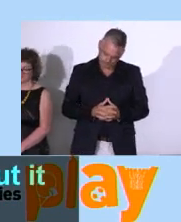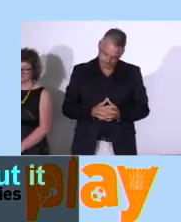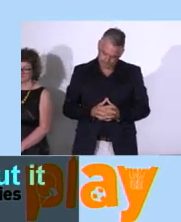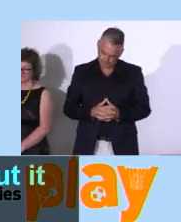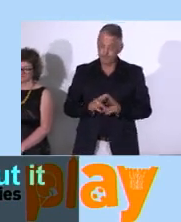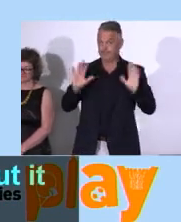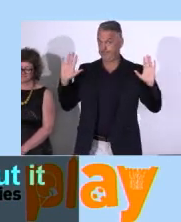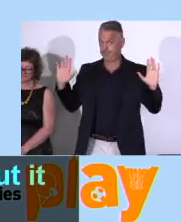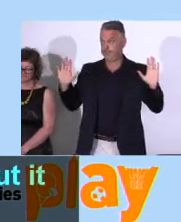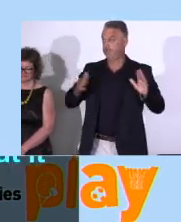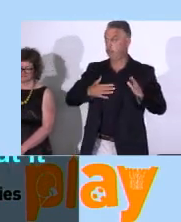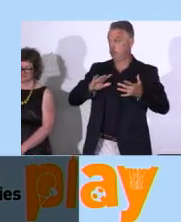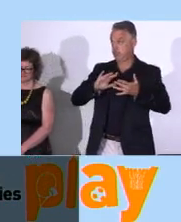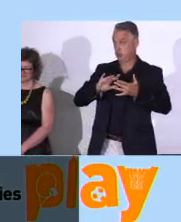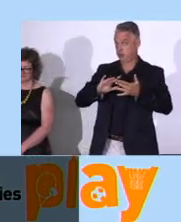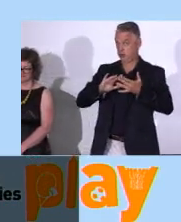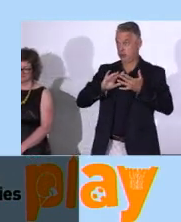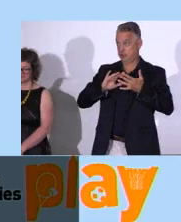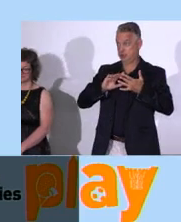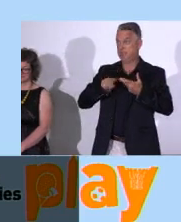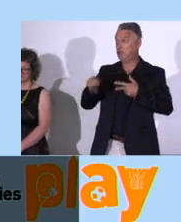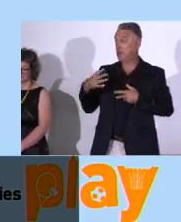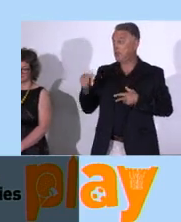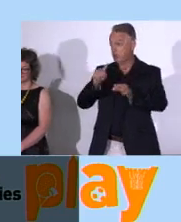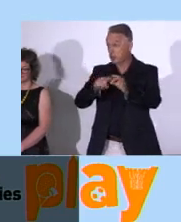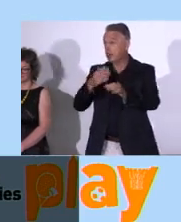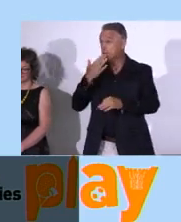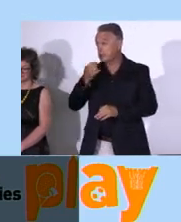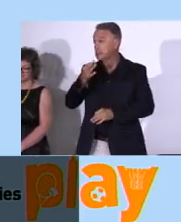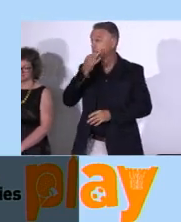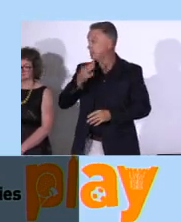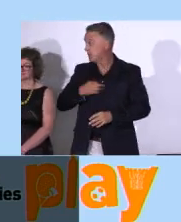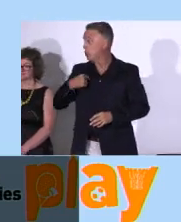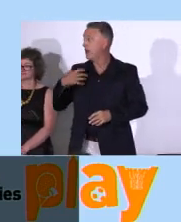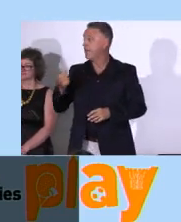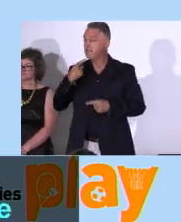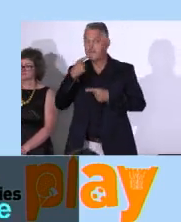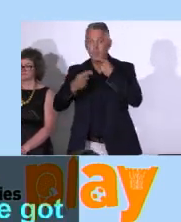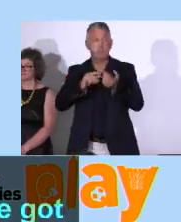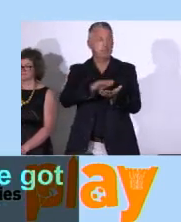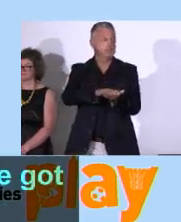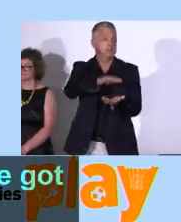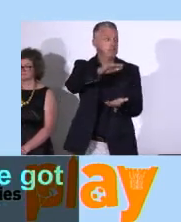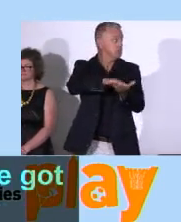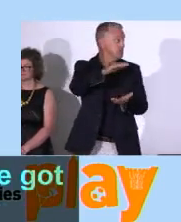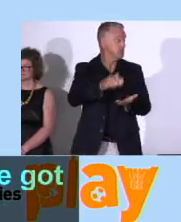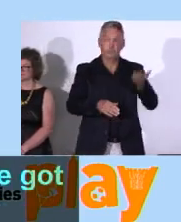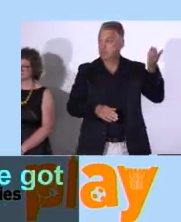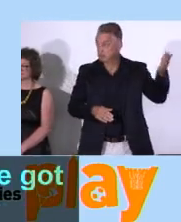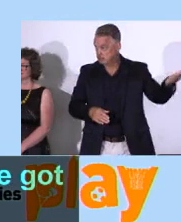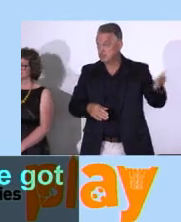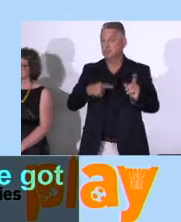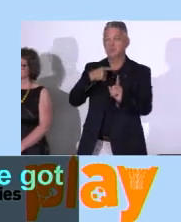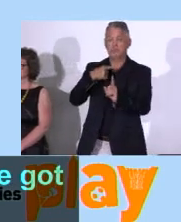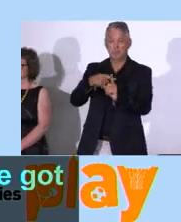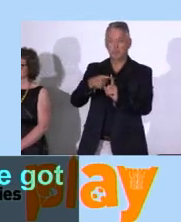So that's my contact details. If you have any questions, feel free to ask. I've got an information pamphlet there. If we also have opportunities,